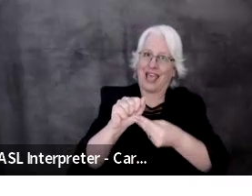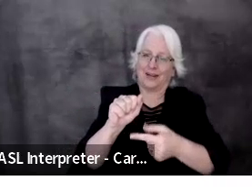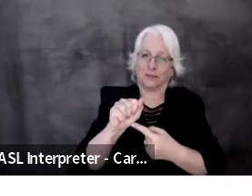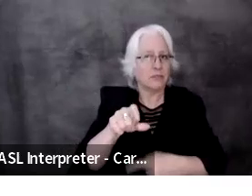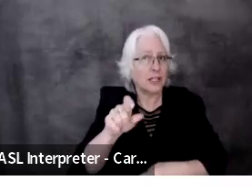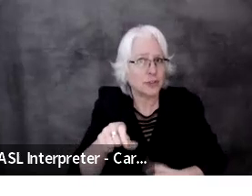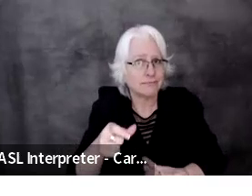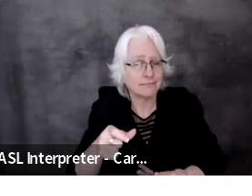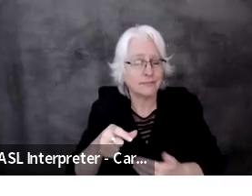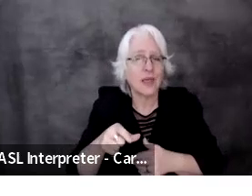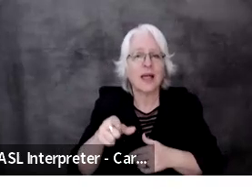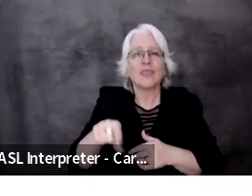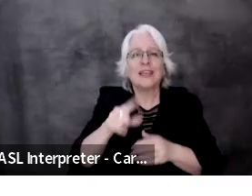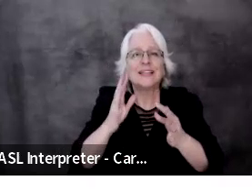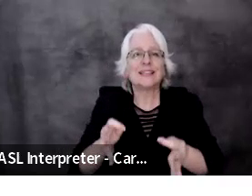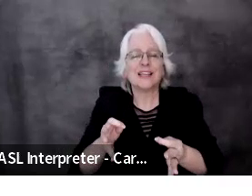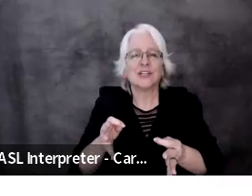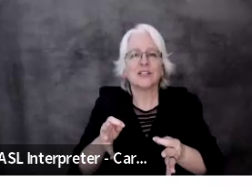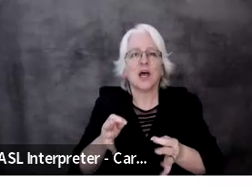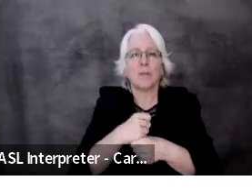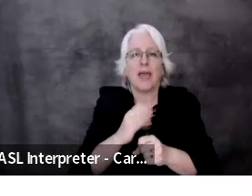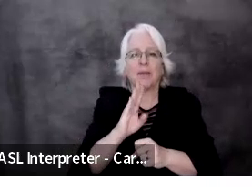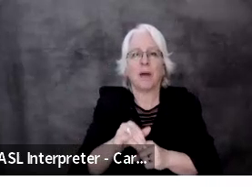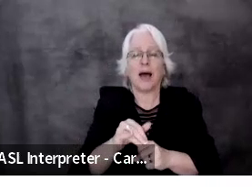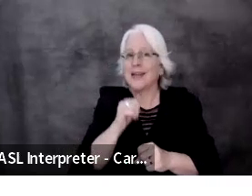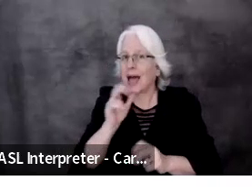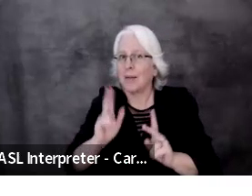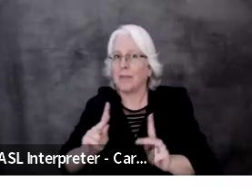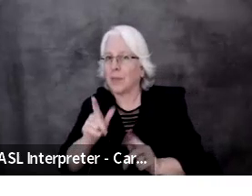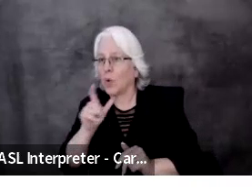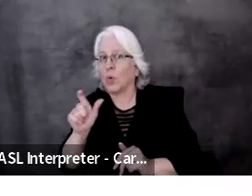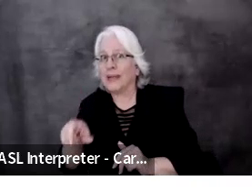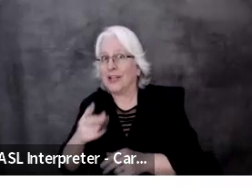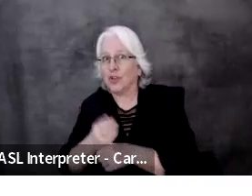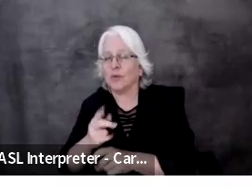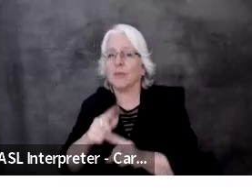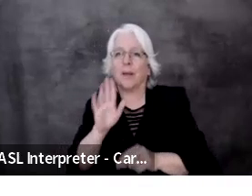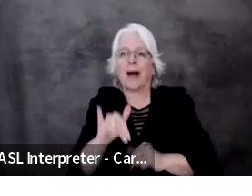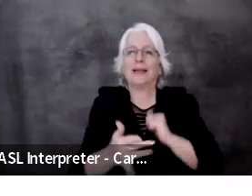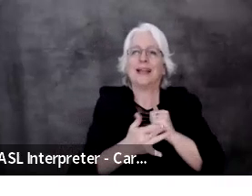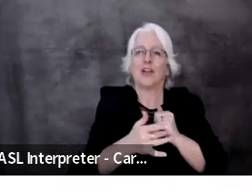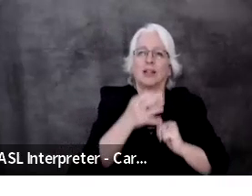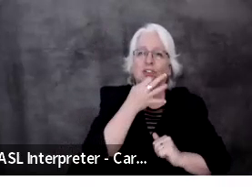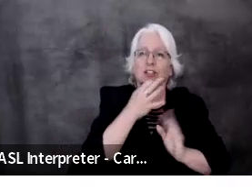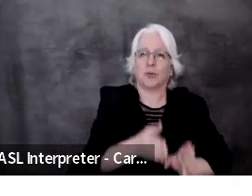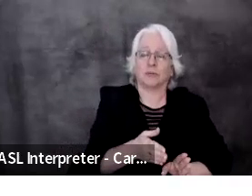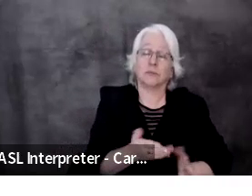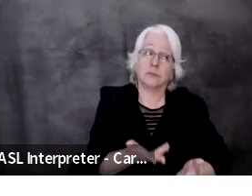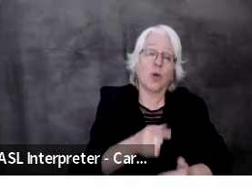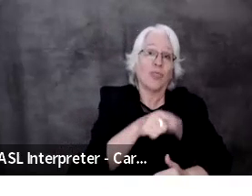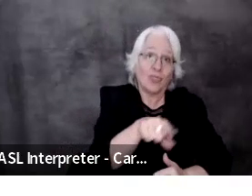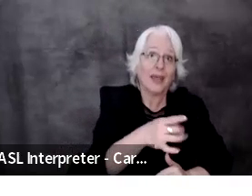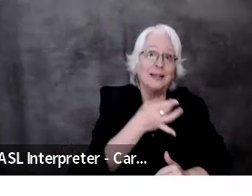being made not by the people who need to use them, but by technology experts. As they should, but at the same